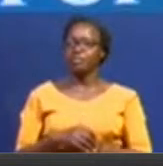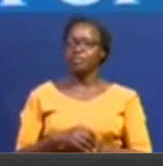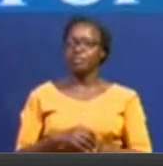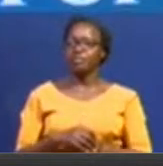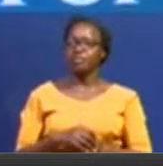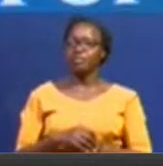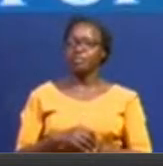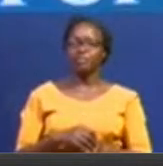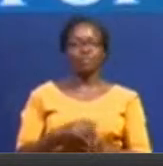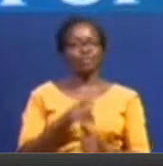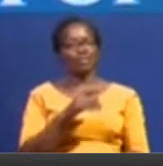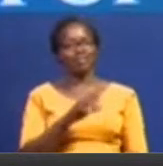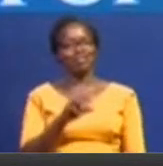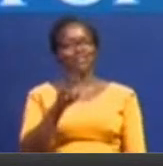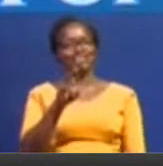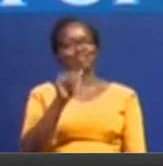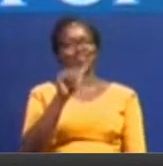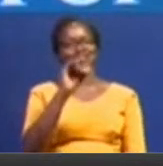Wanjiku.